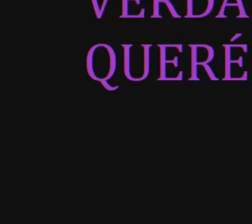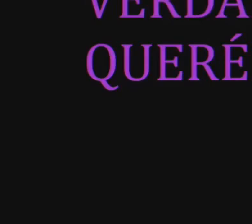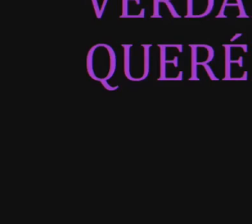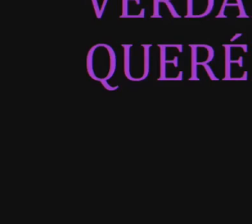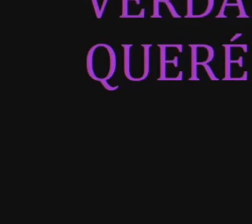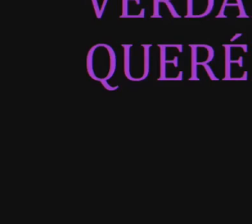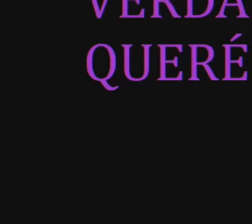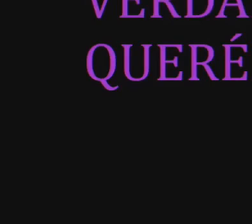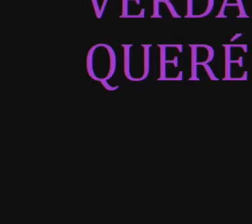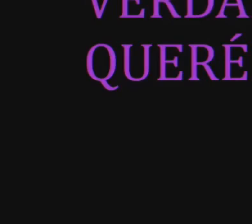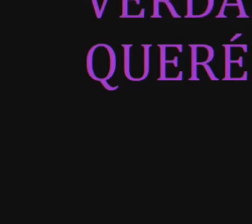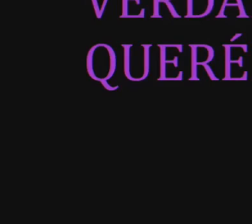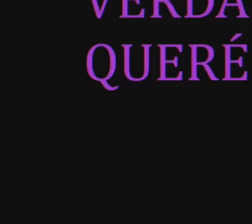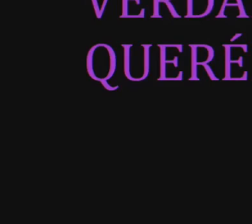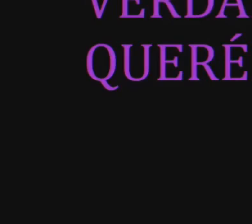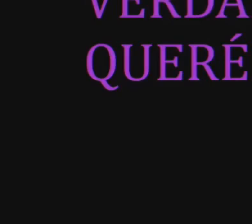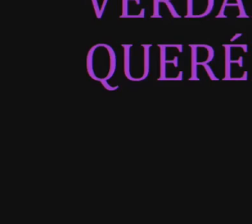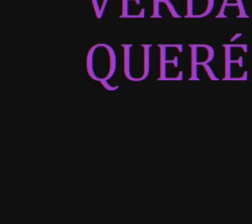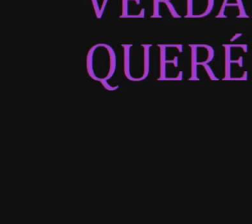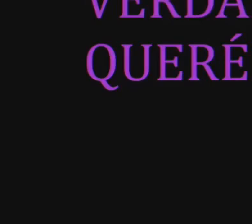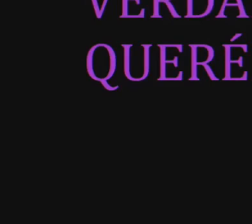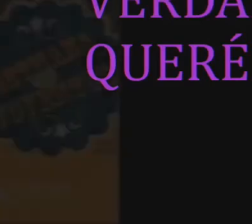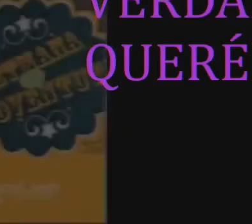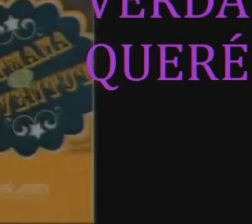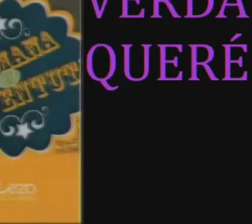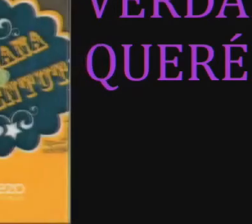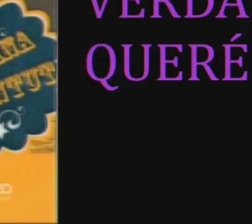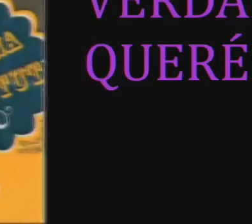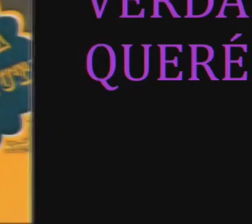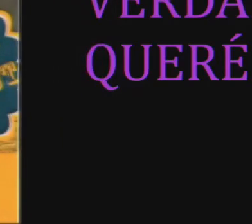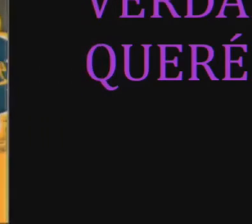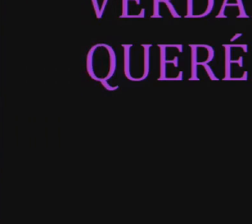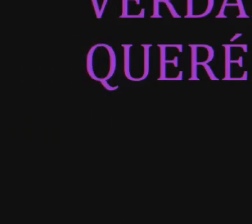fighting against all odds. I know we'll be